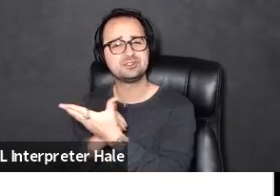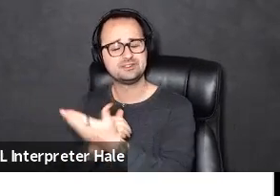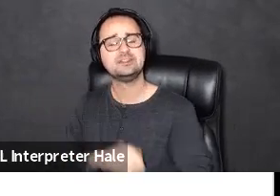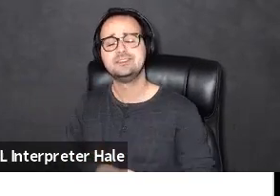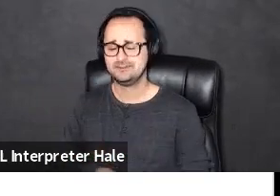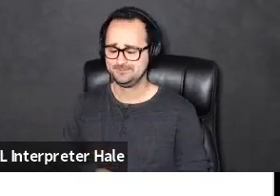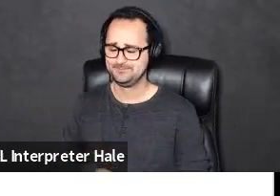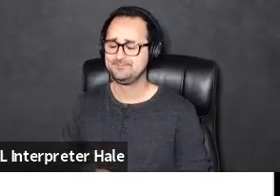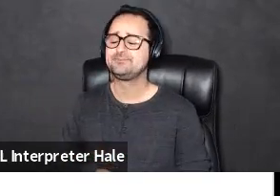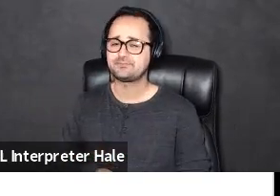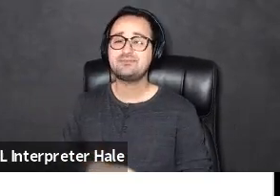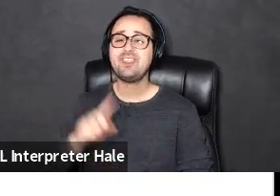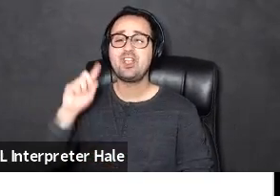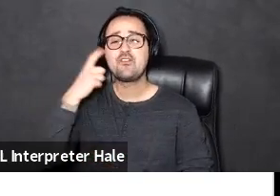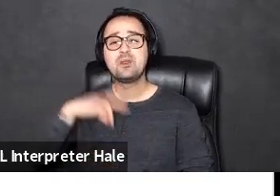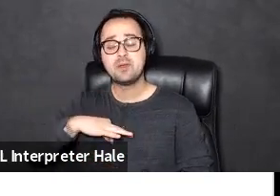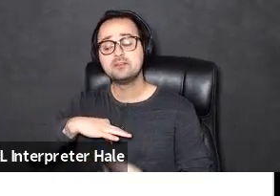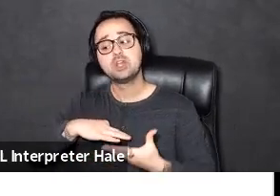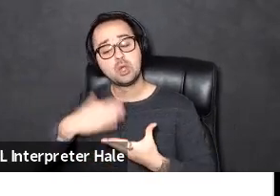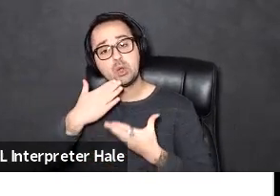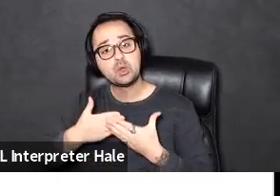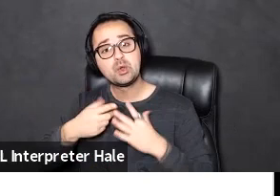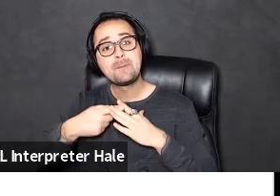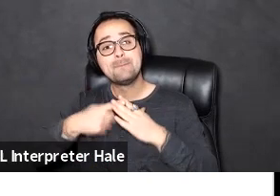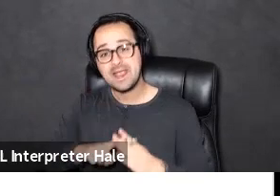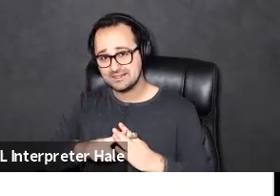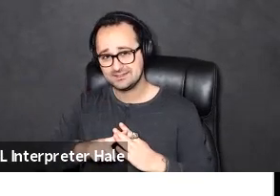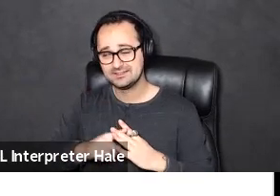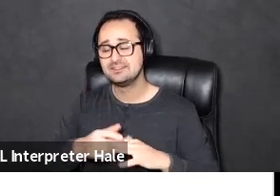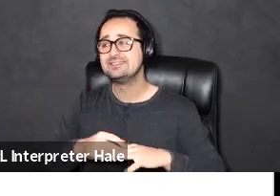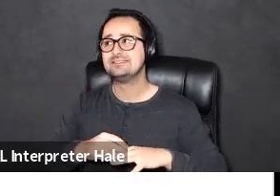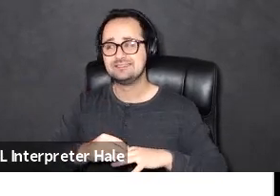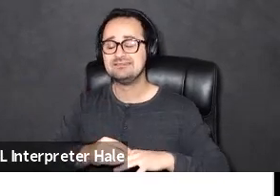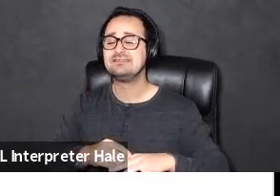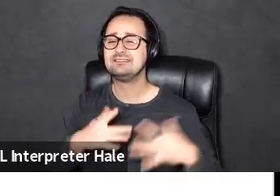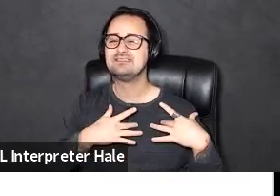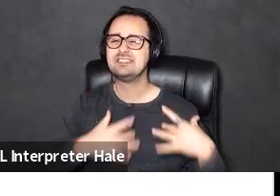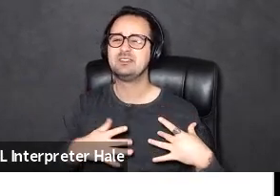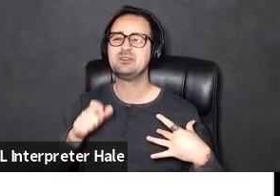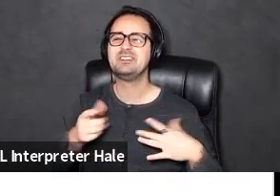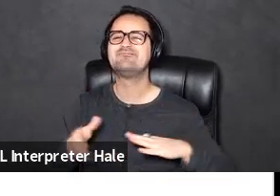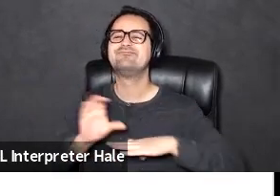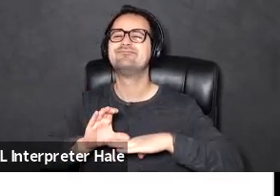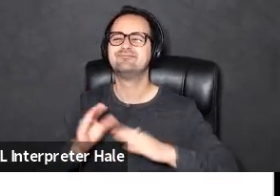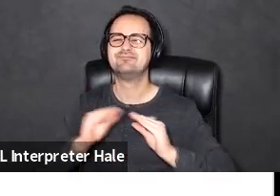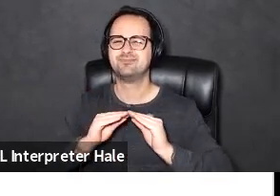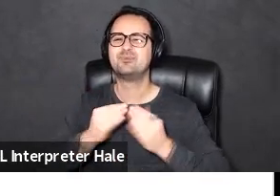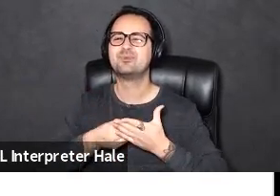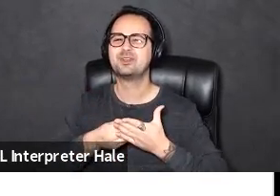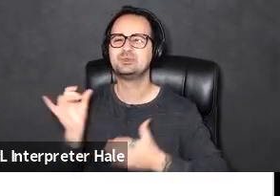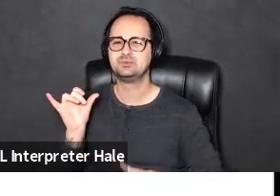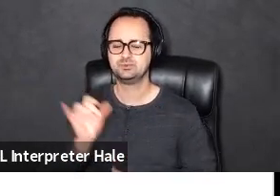the conversation. The government benefits are a good base. That's a safety net to start. But a lot of times there needs to be additional monies on top of that.